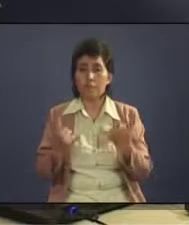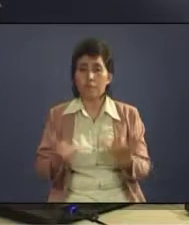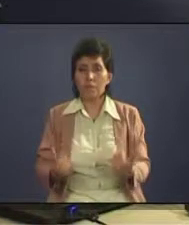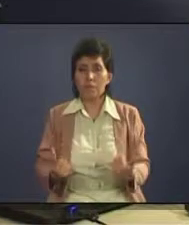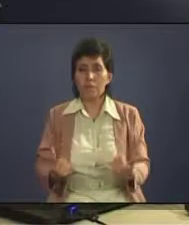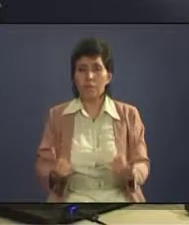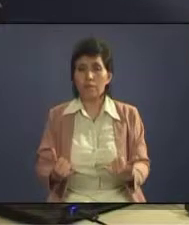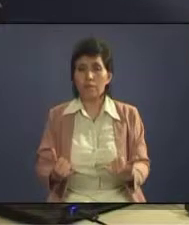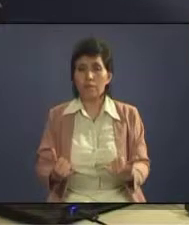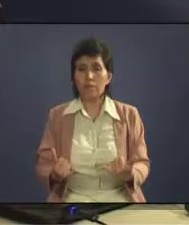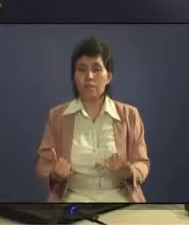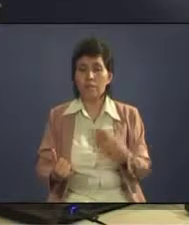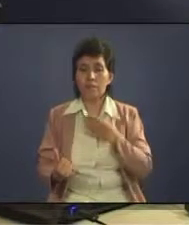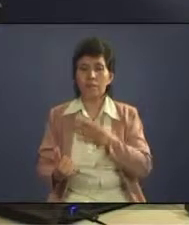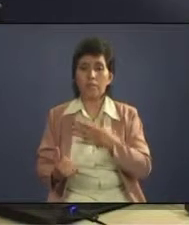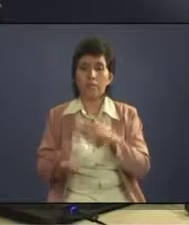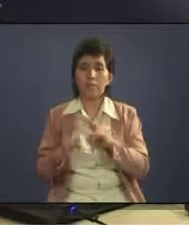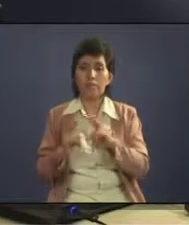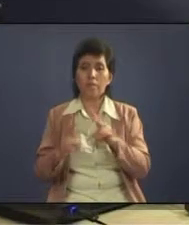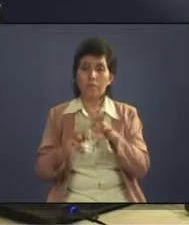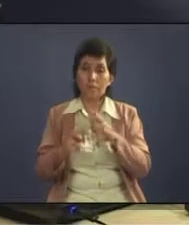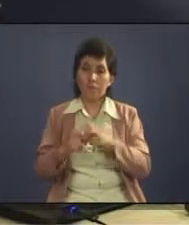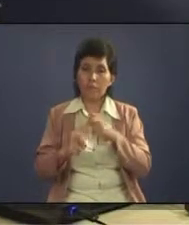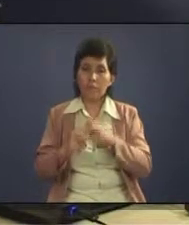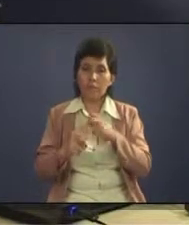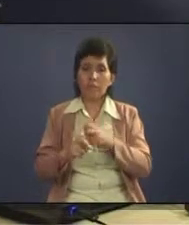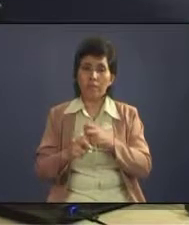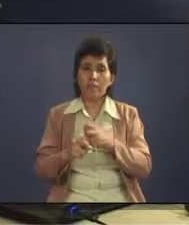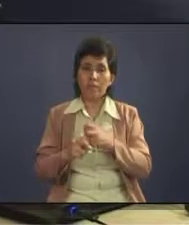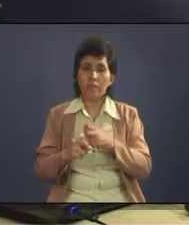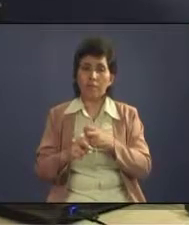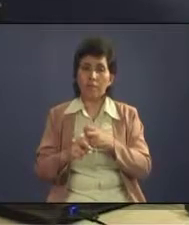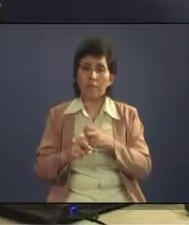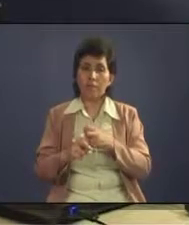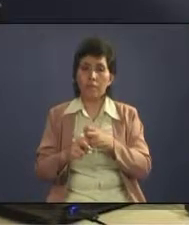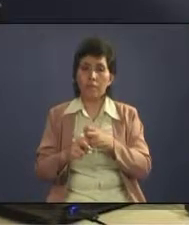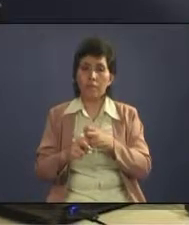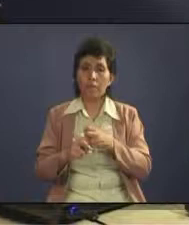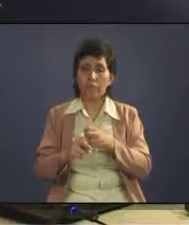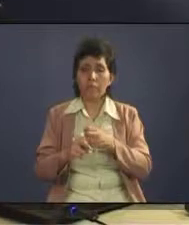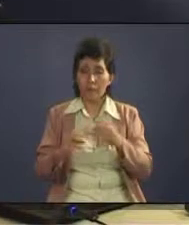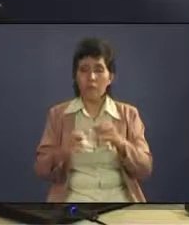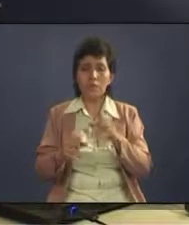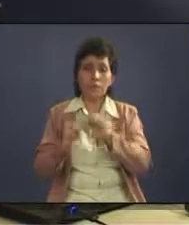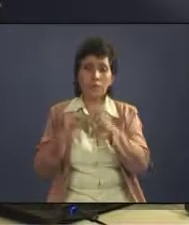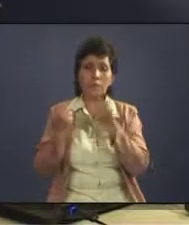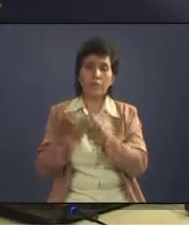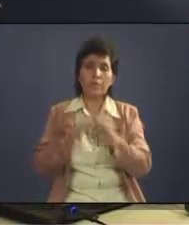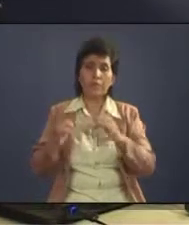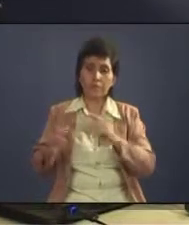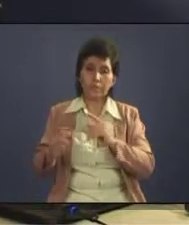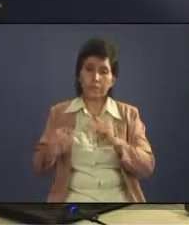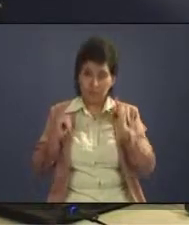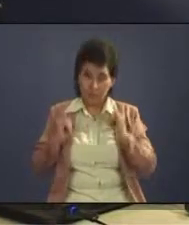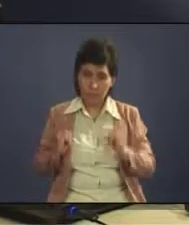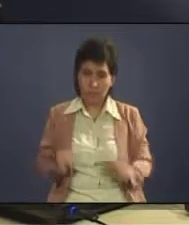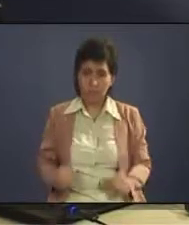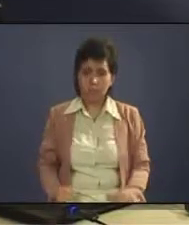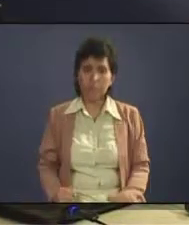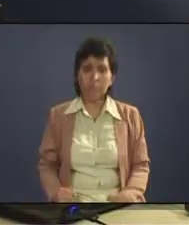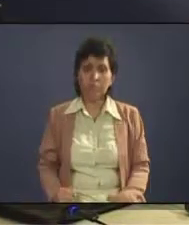is difficult to depart from this identity, the social identity, because if you go